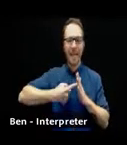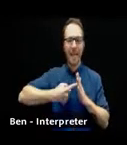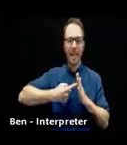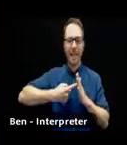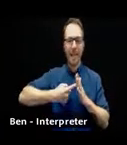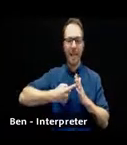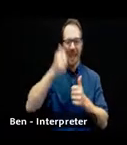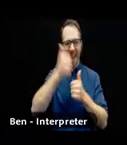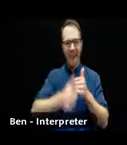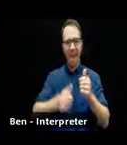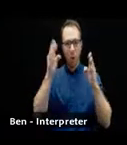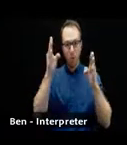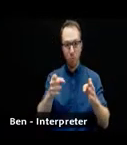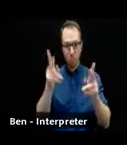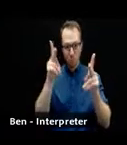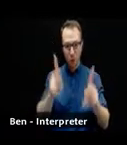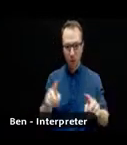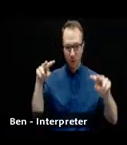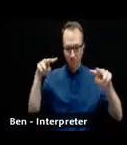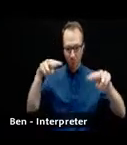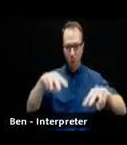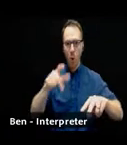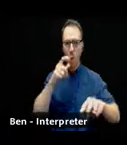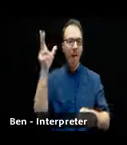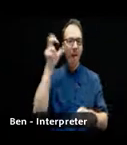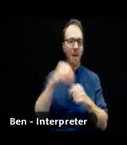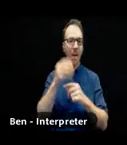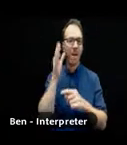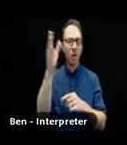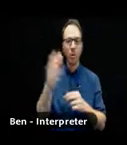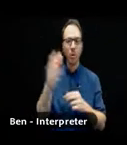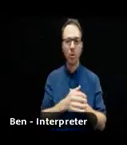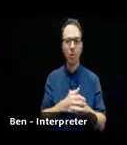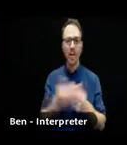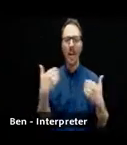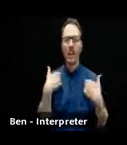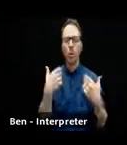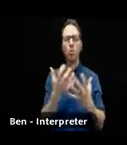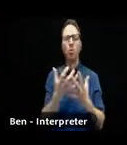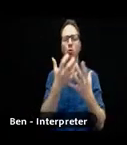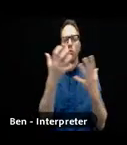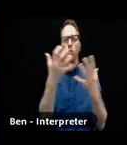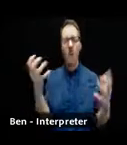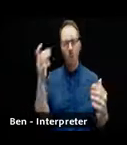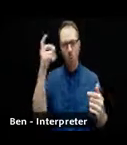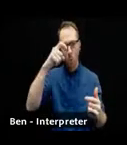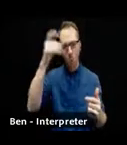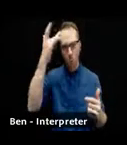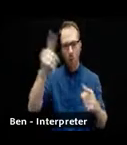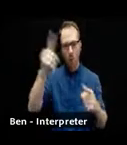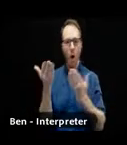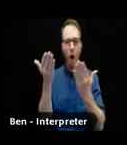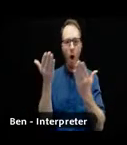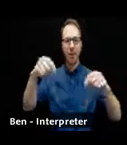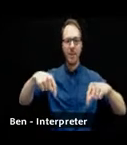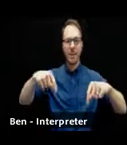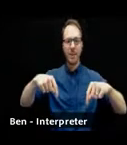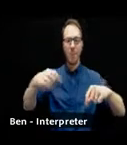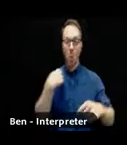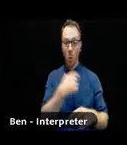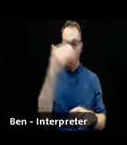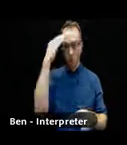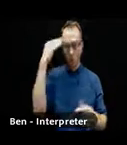and who will listen in the future has so much wisdom to offer this, right? What we know is that our current systems are not